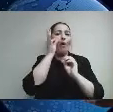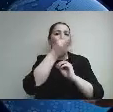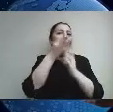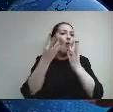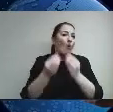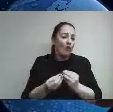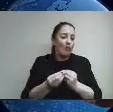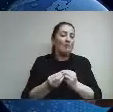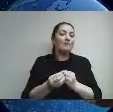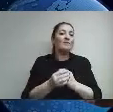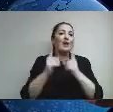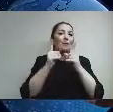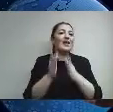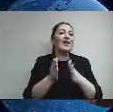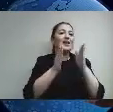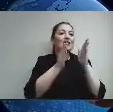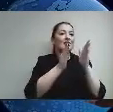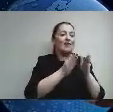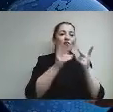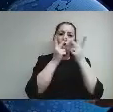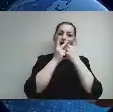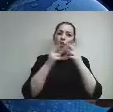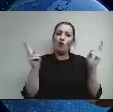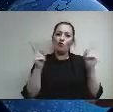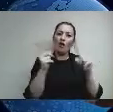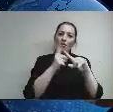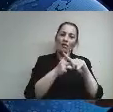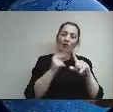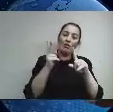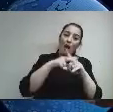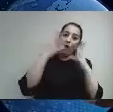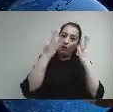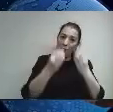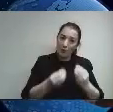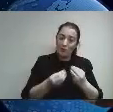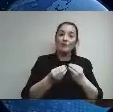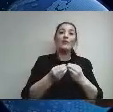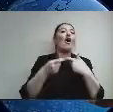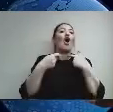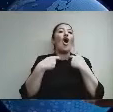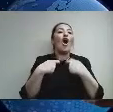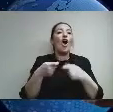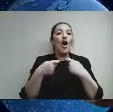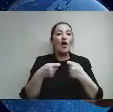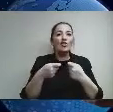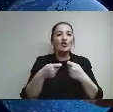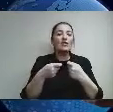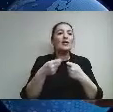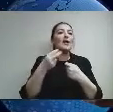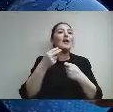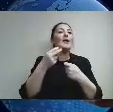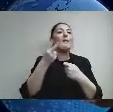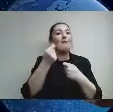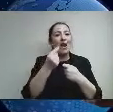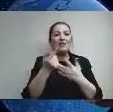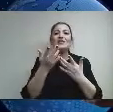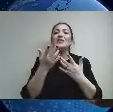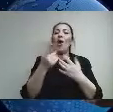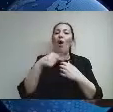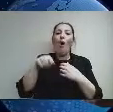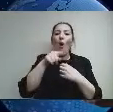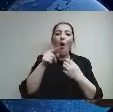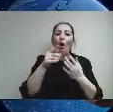manner. And they basically use the product in a very accessible